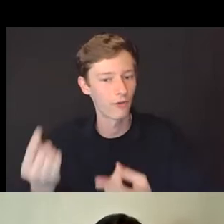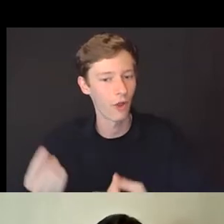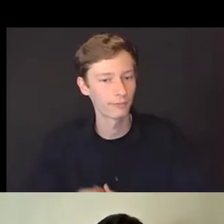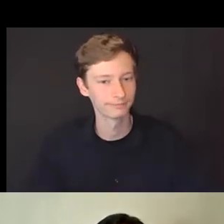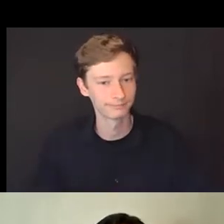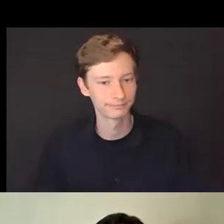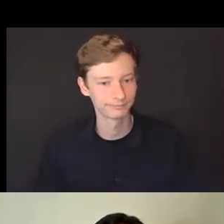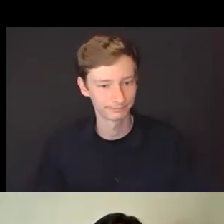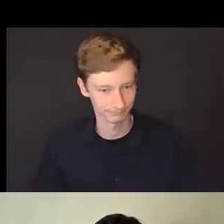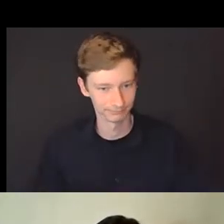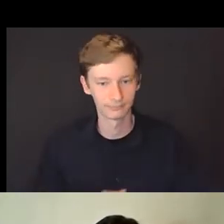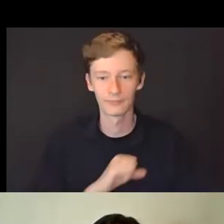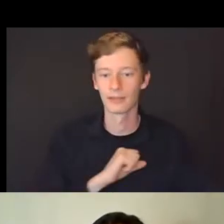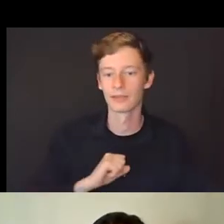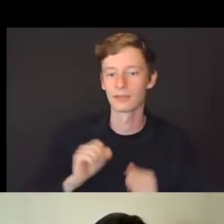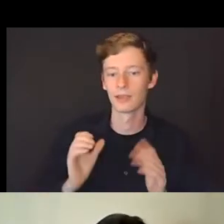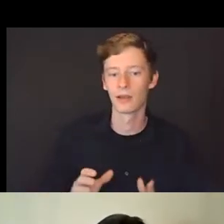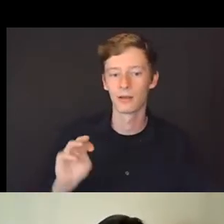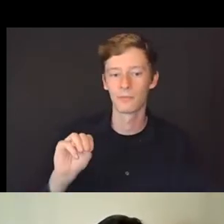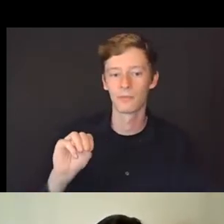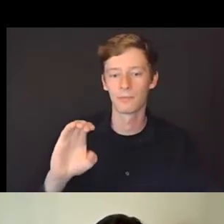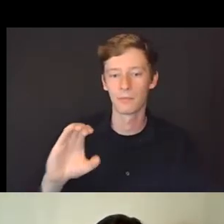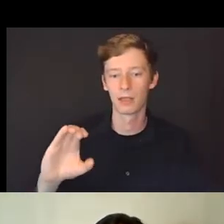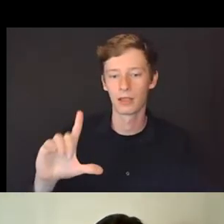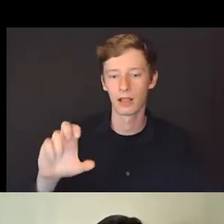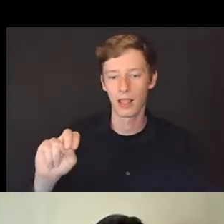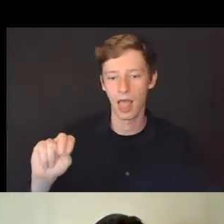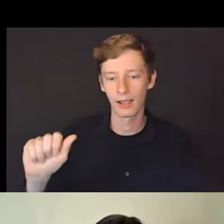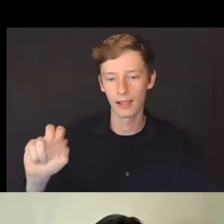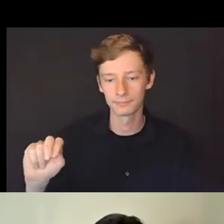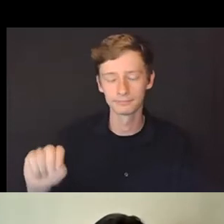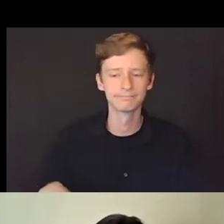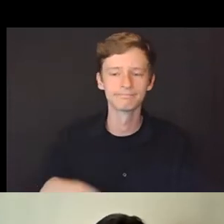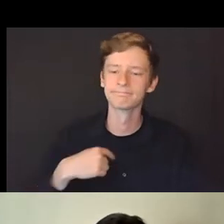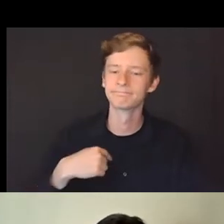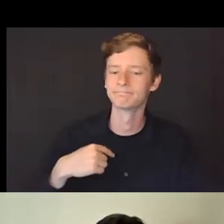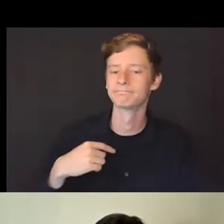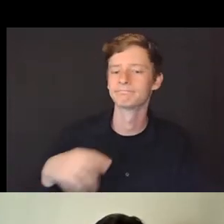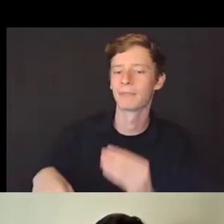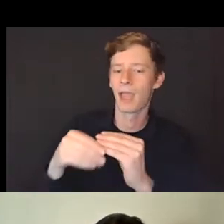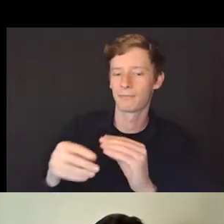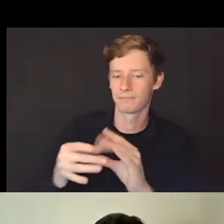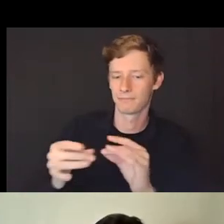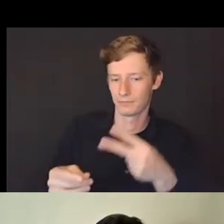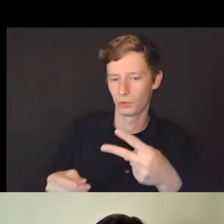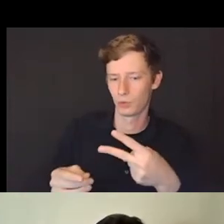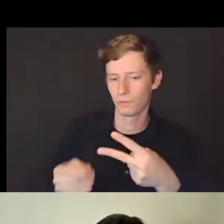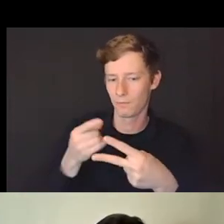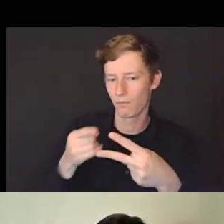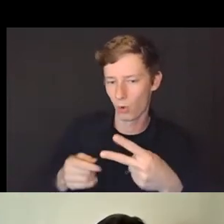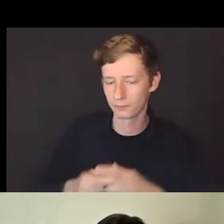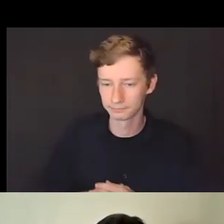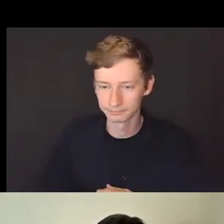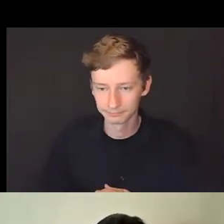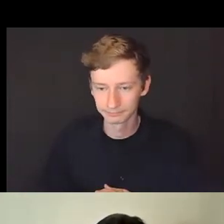Yeah, let me jump in as well. I think two points. I think right